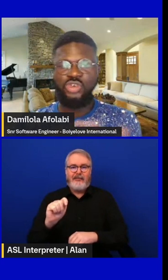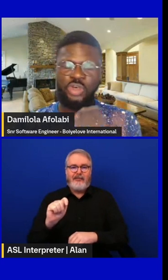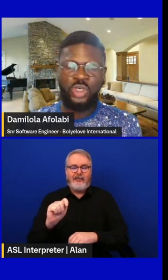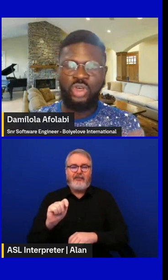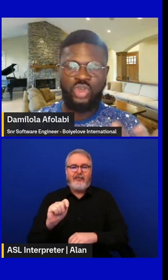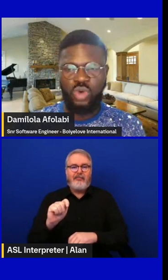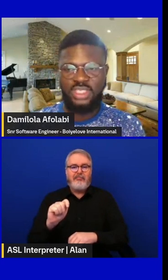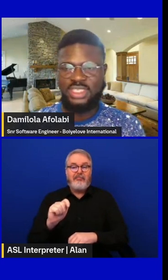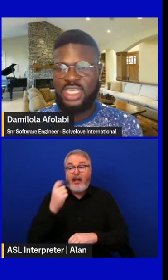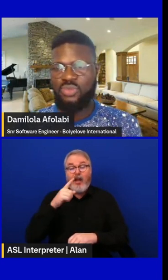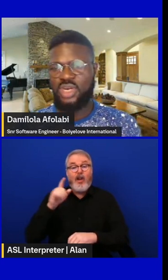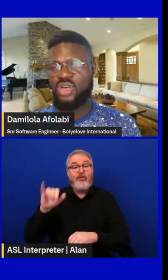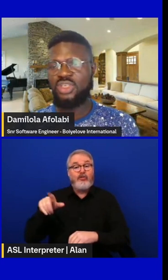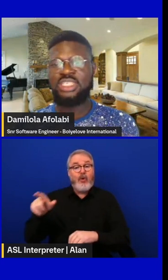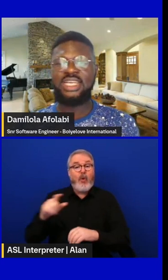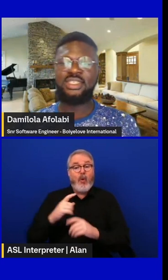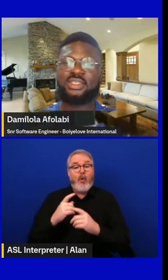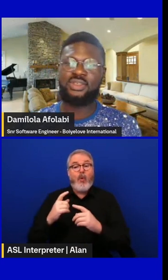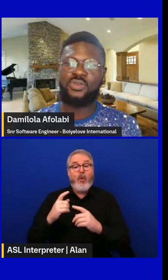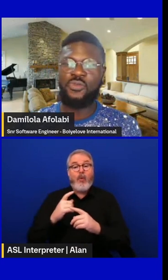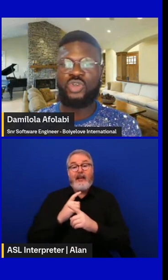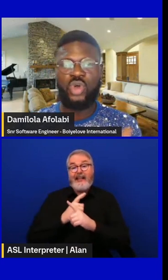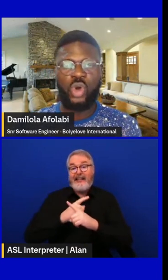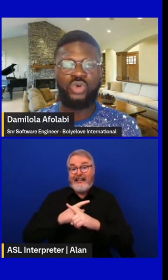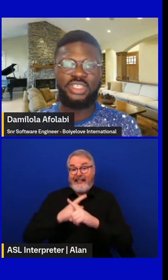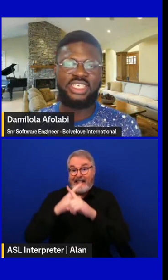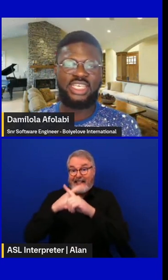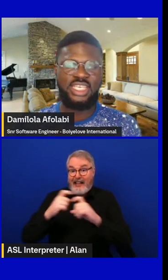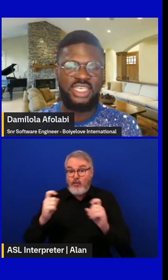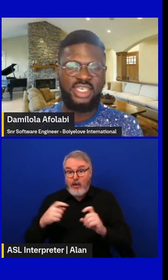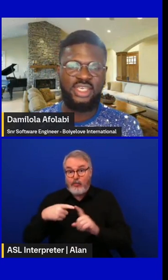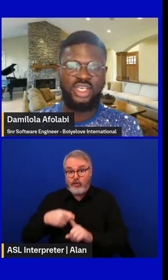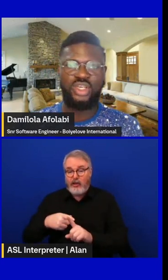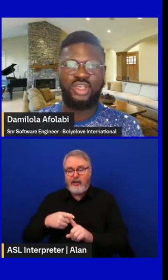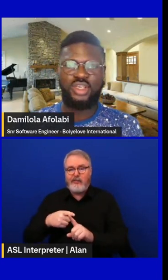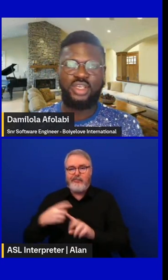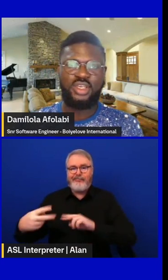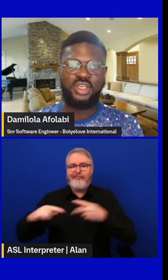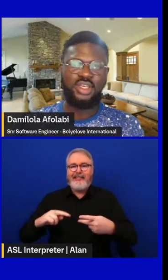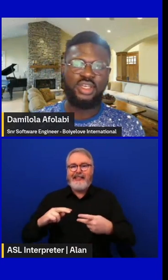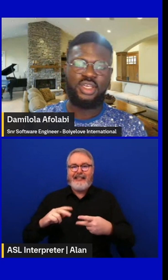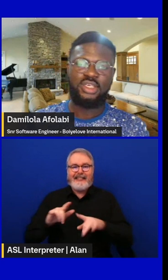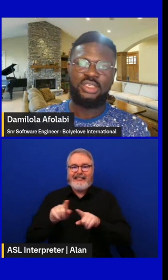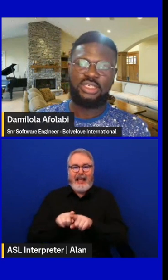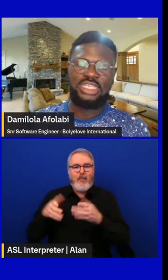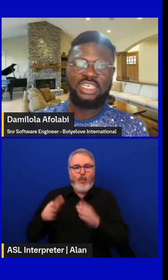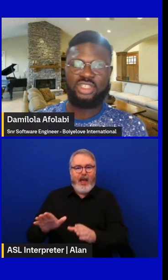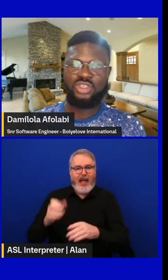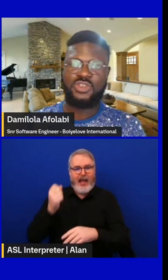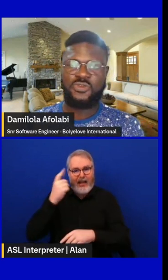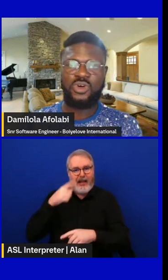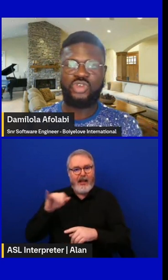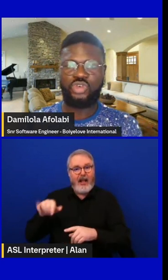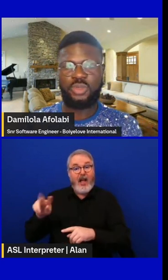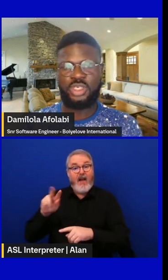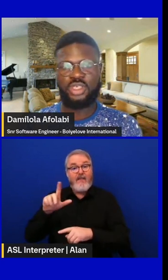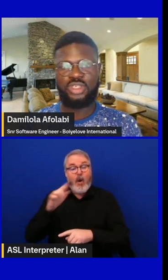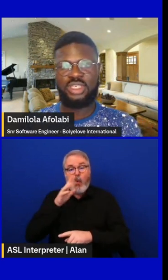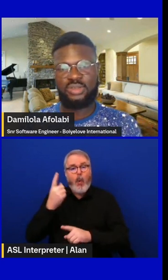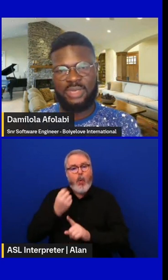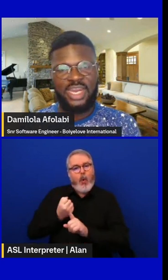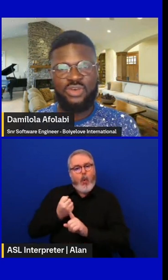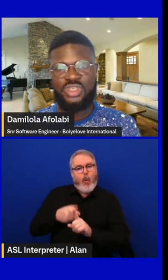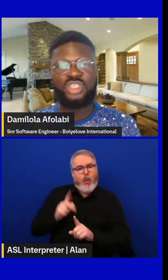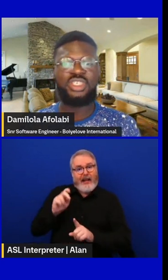So the decryption also works the same way, only that Vault holds the key that is used for